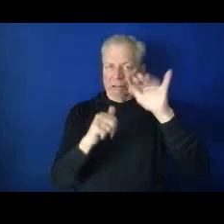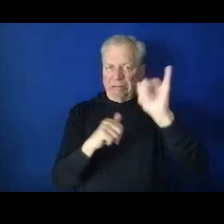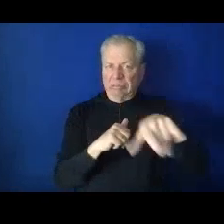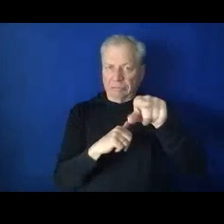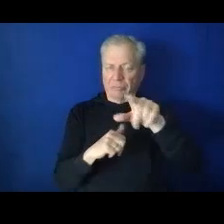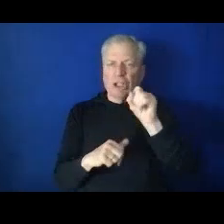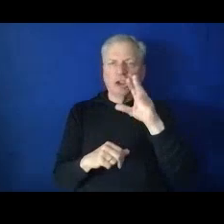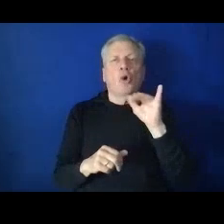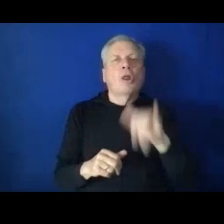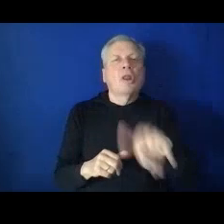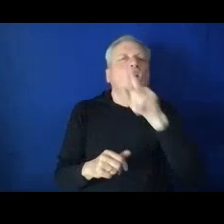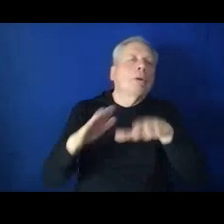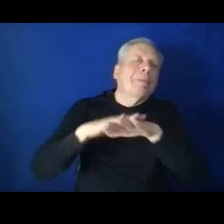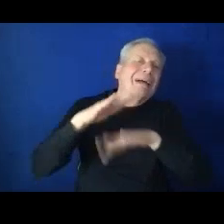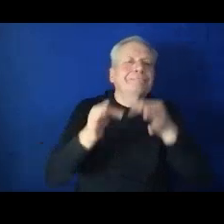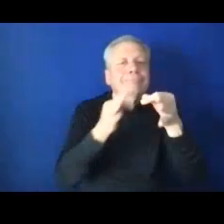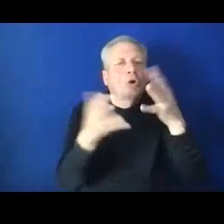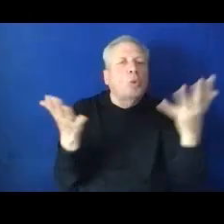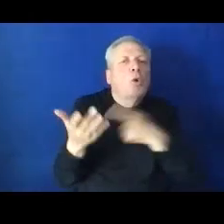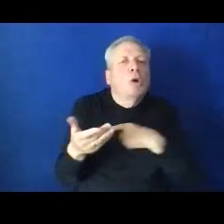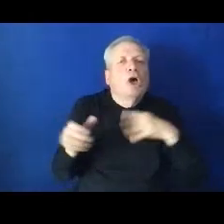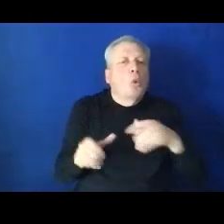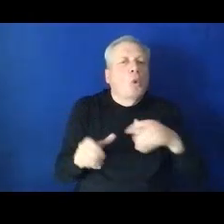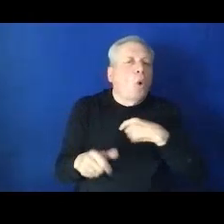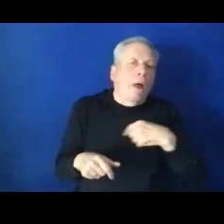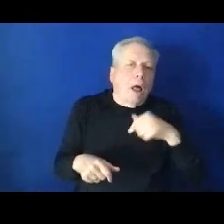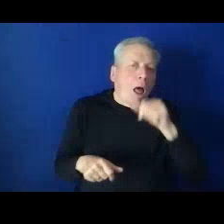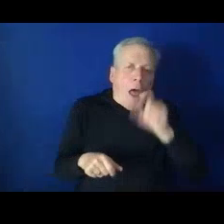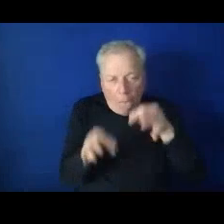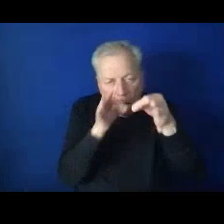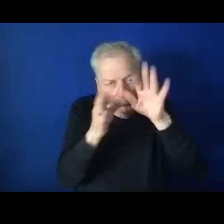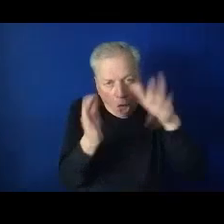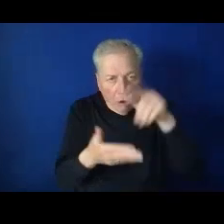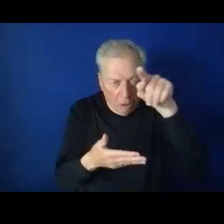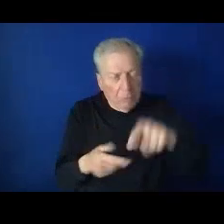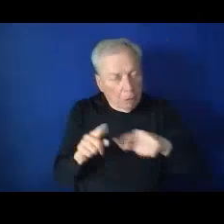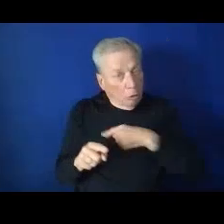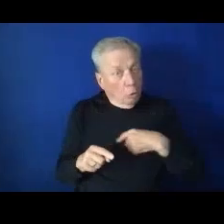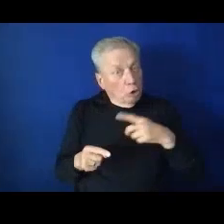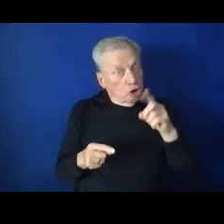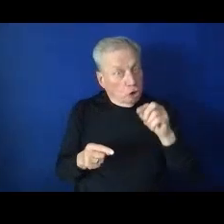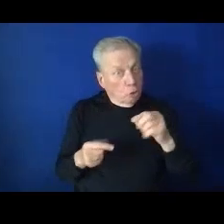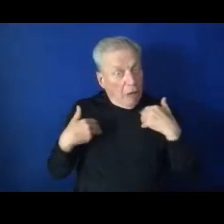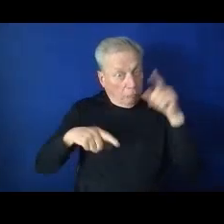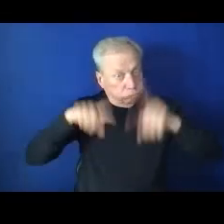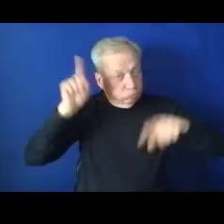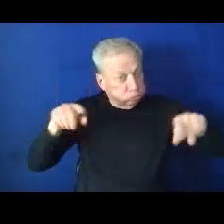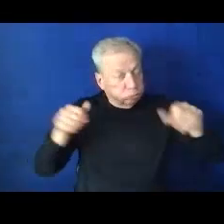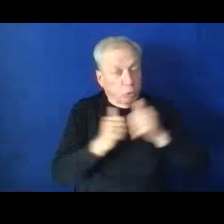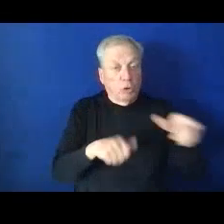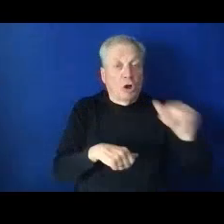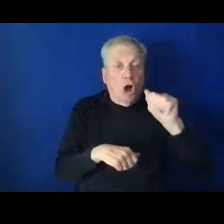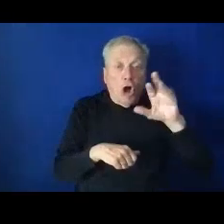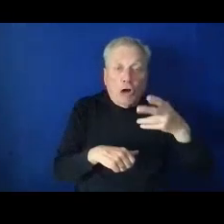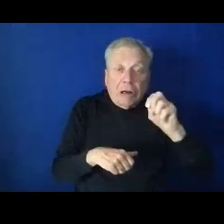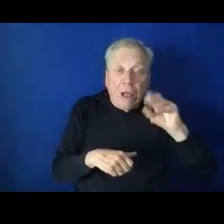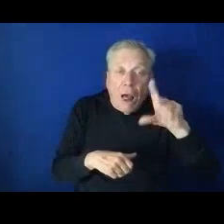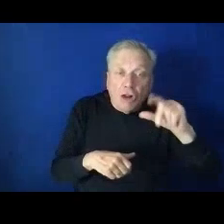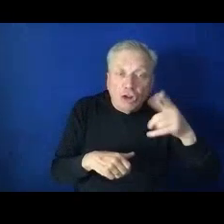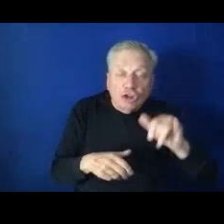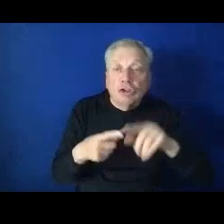This is just basically a rundown of what we do. We don't really need to go over this, but we do run the gamut from archaeology to cultural